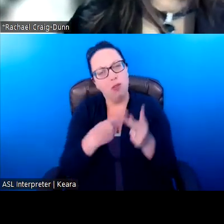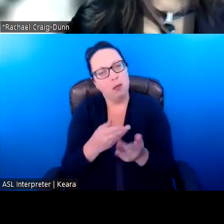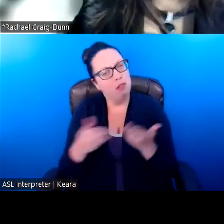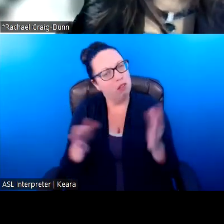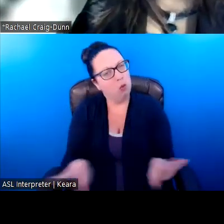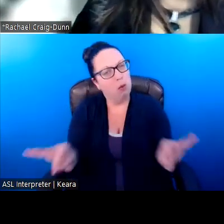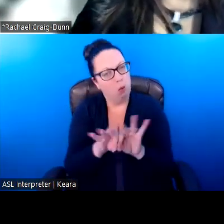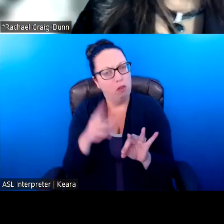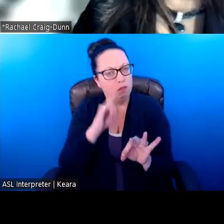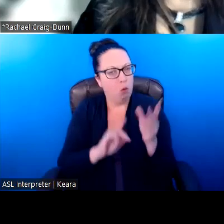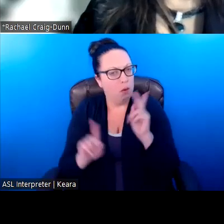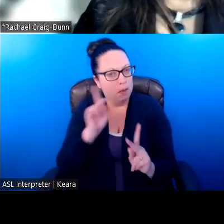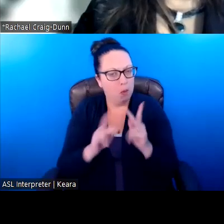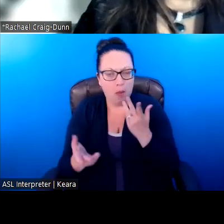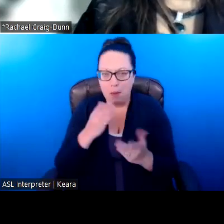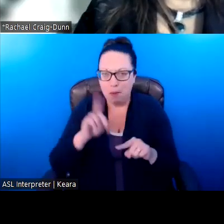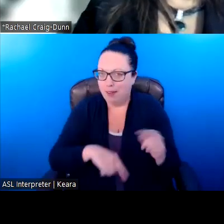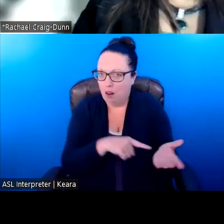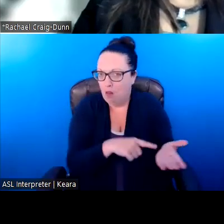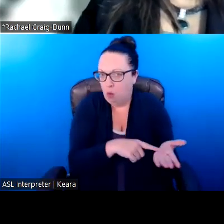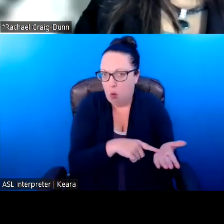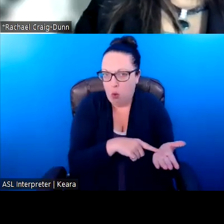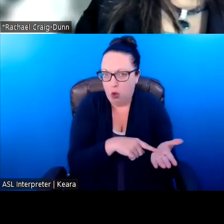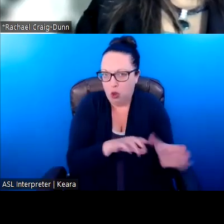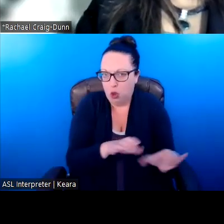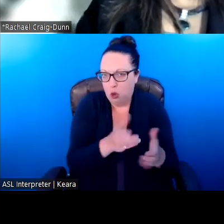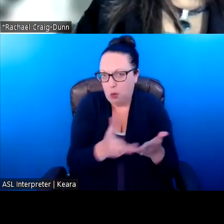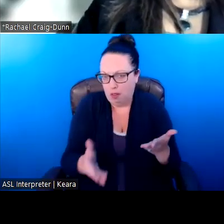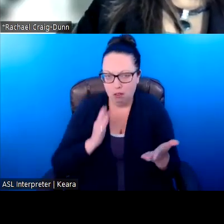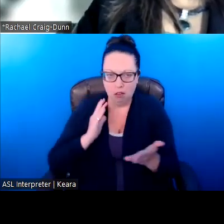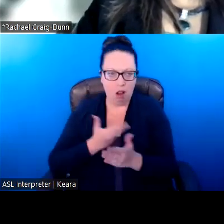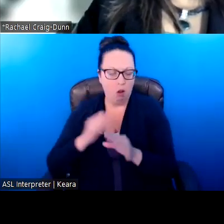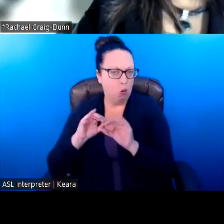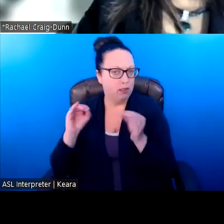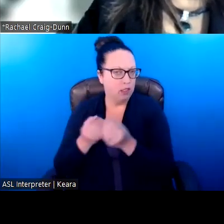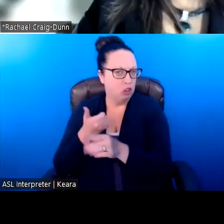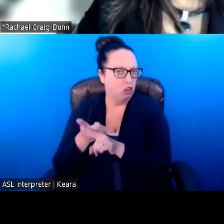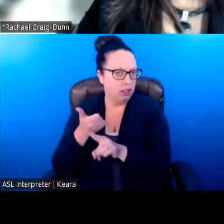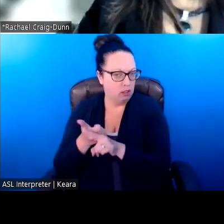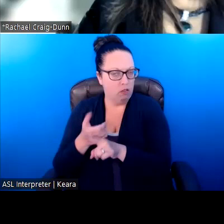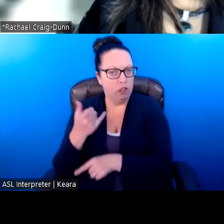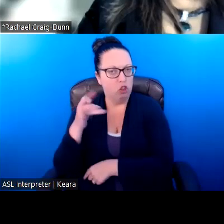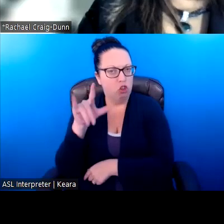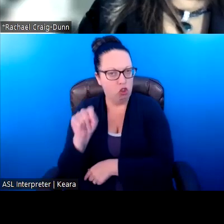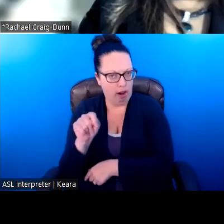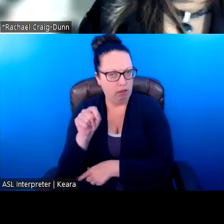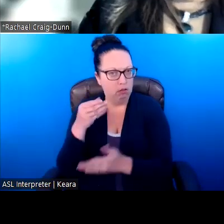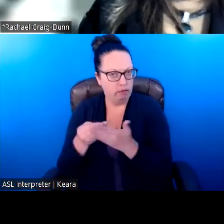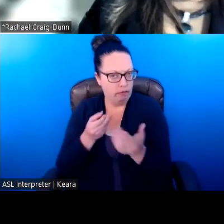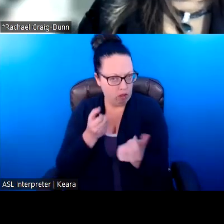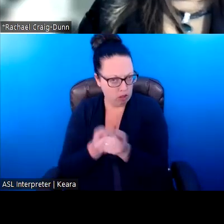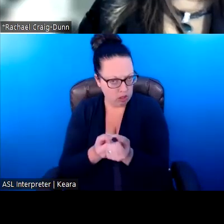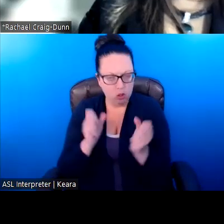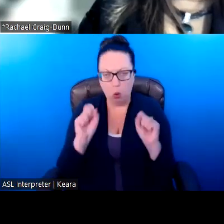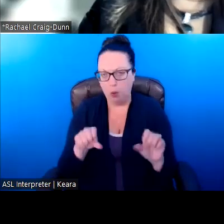to afford doing stuff. Our organization is grant funded, so we can do stuff at no